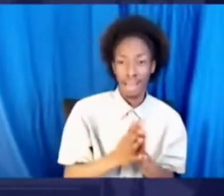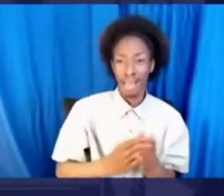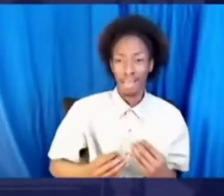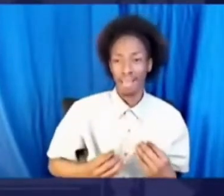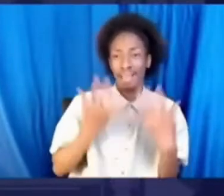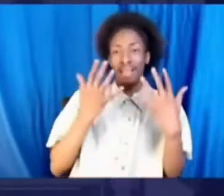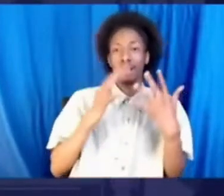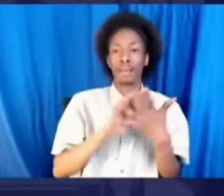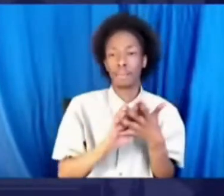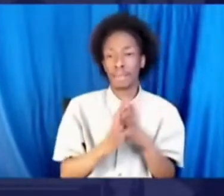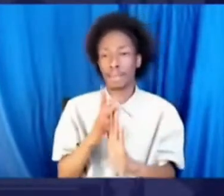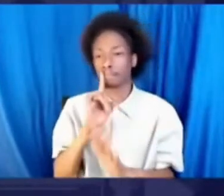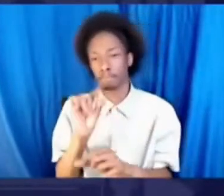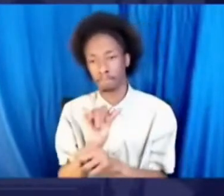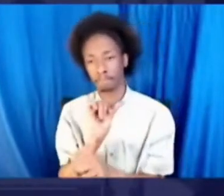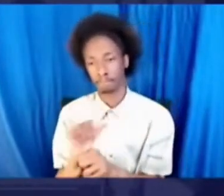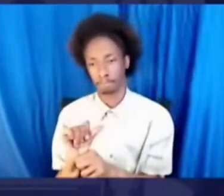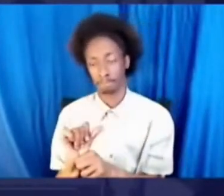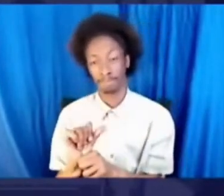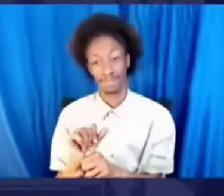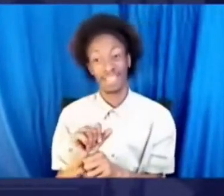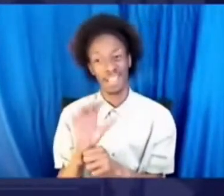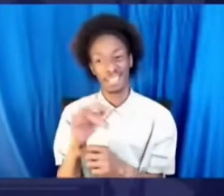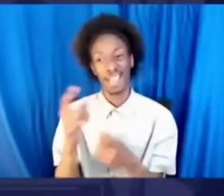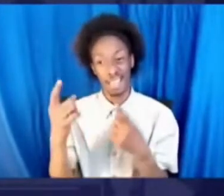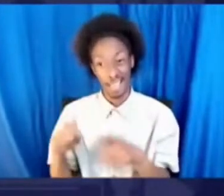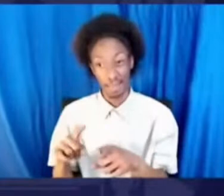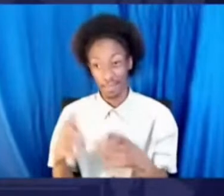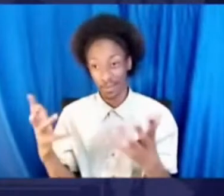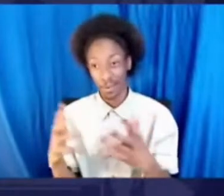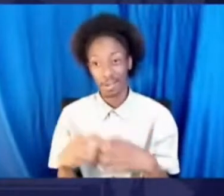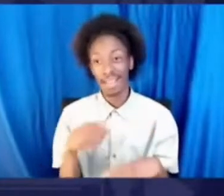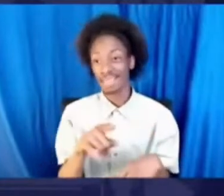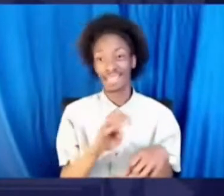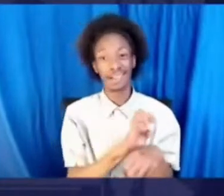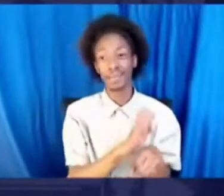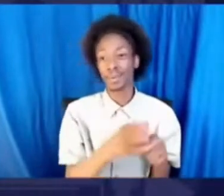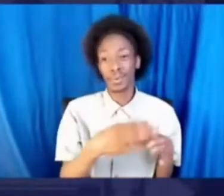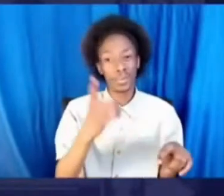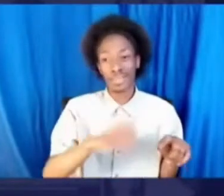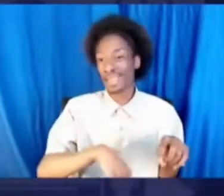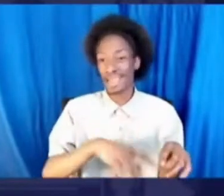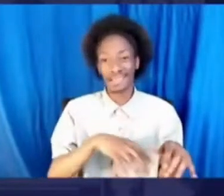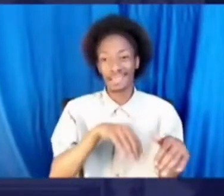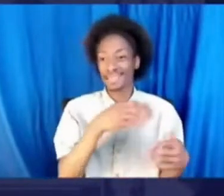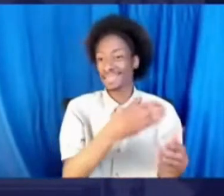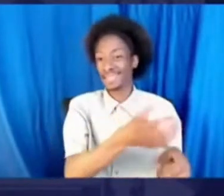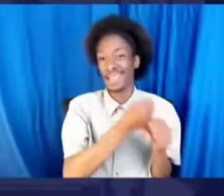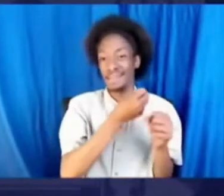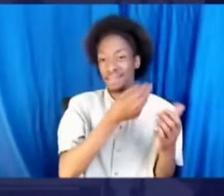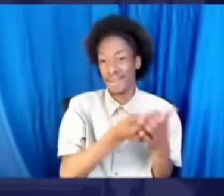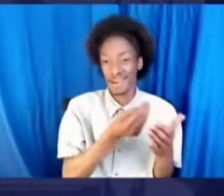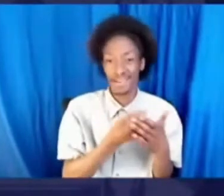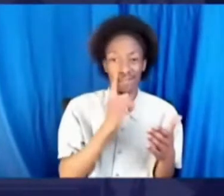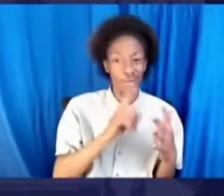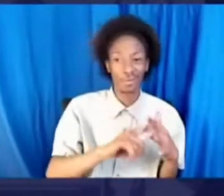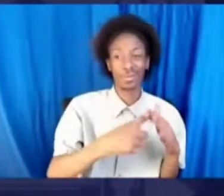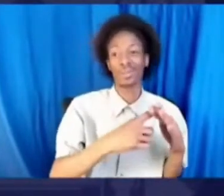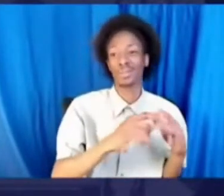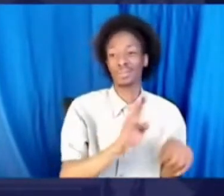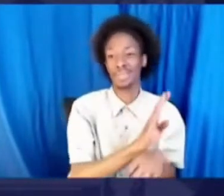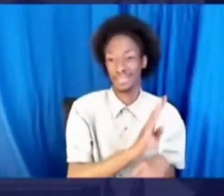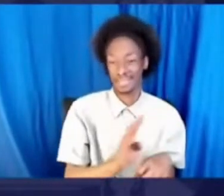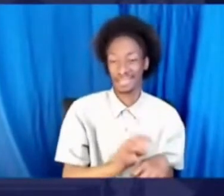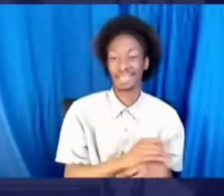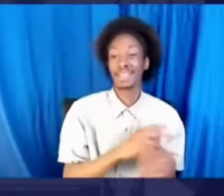And what ends up happening then is these entrepreneurs cannot access capital to start a business. We're talking about families who then